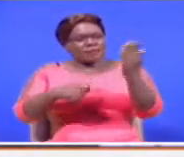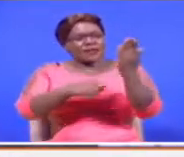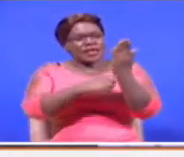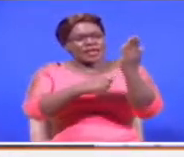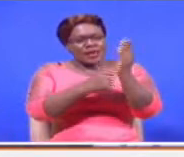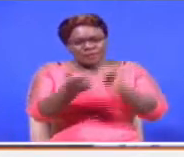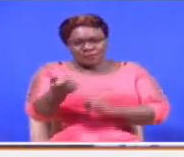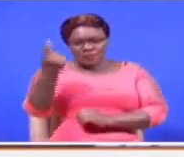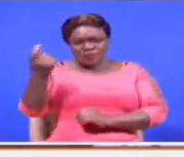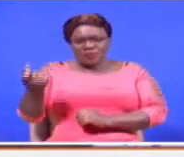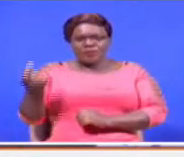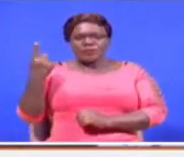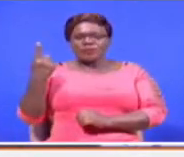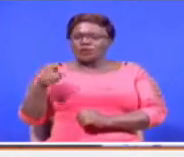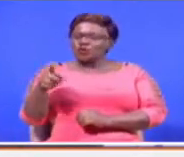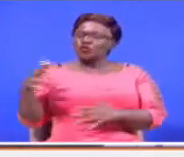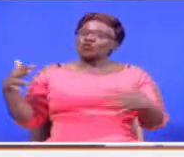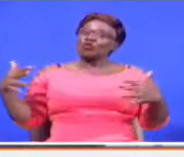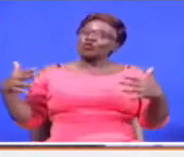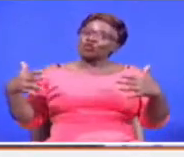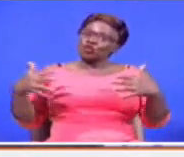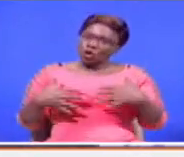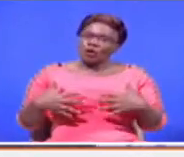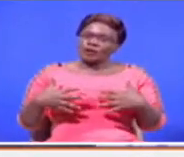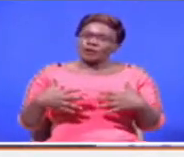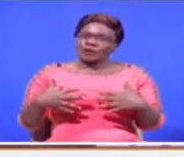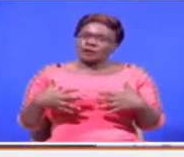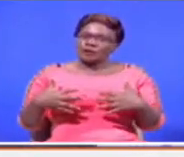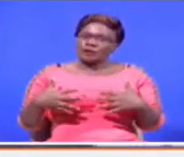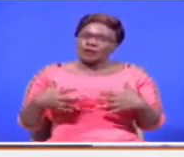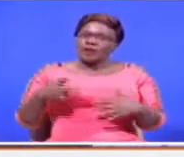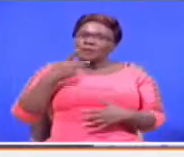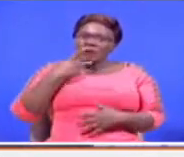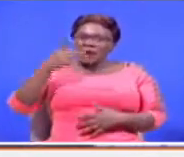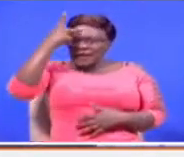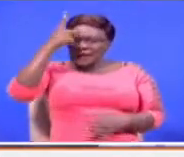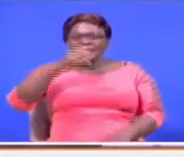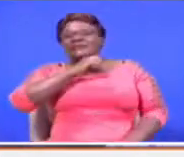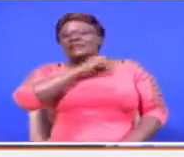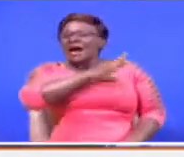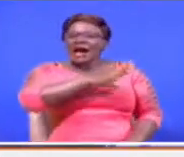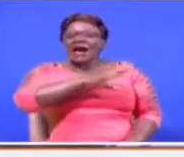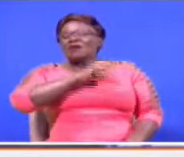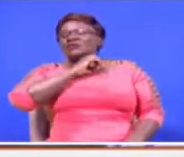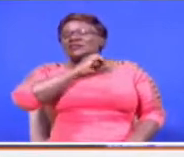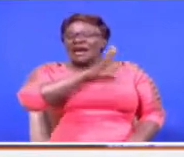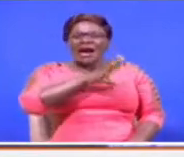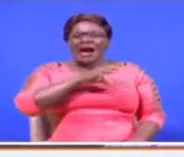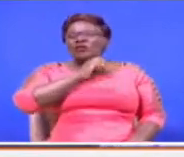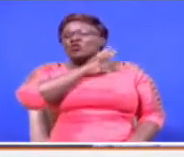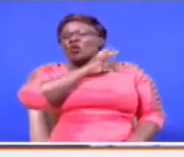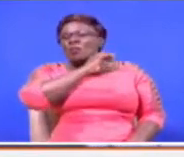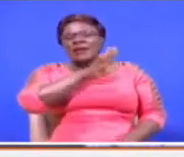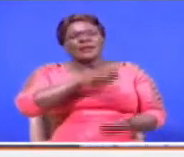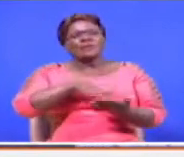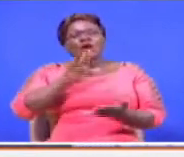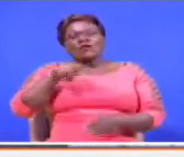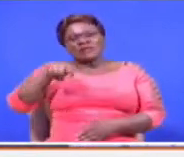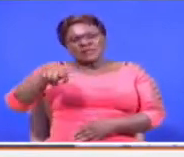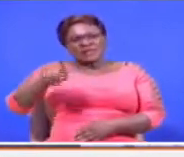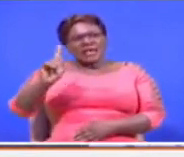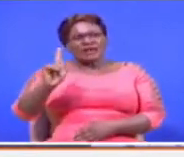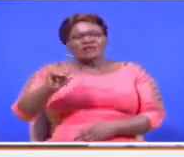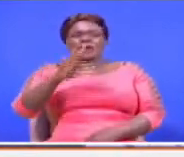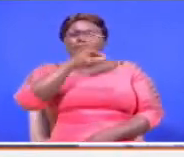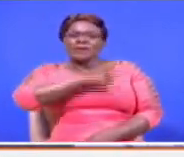out, you will be shocked that those who have been making the loudest noise are actually beneficiaries